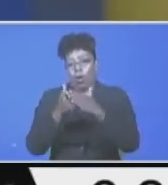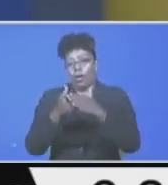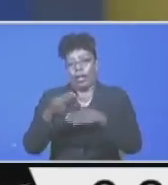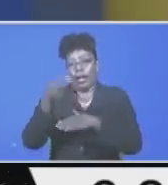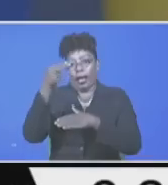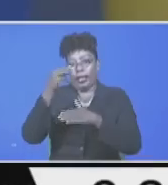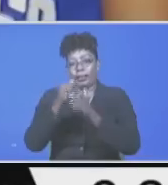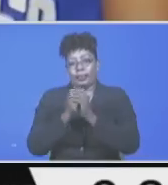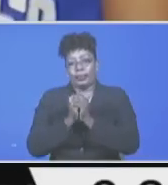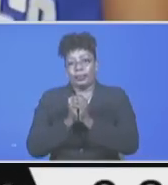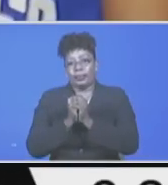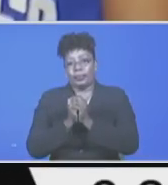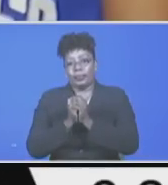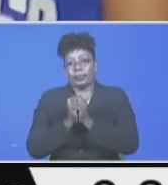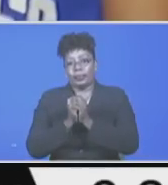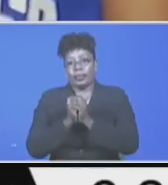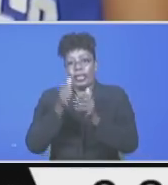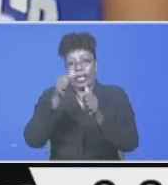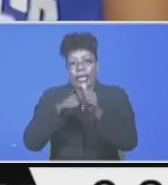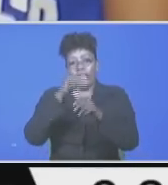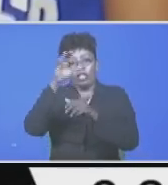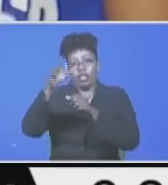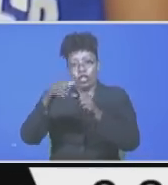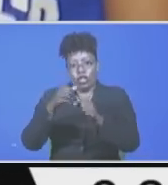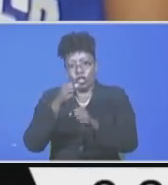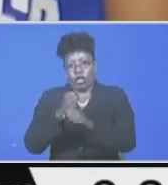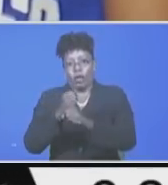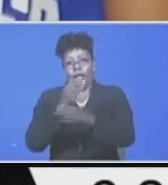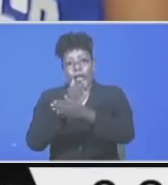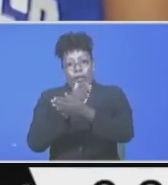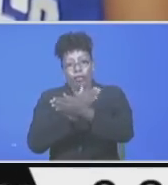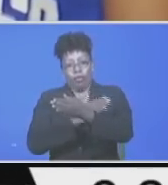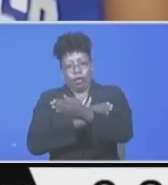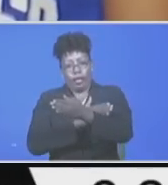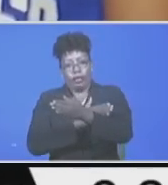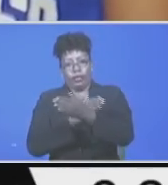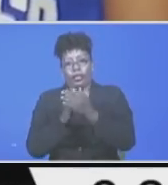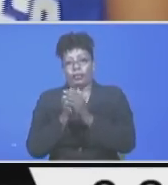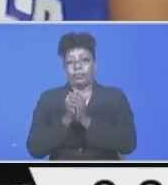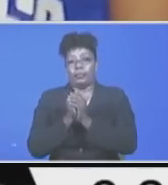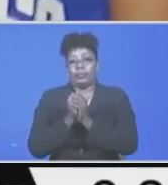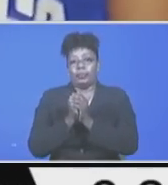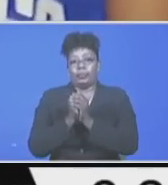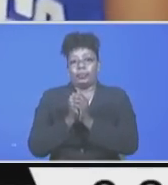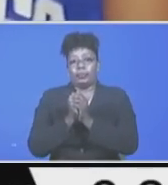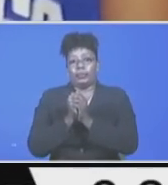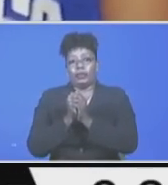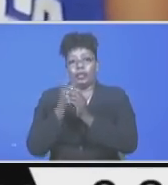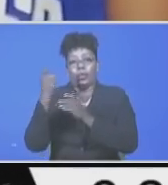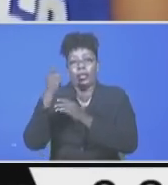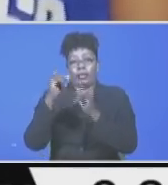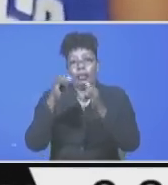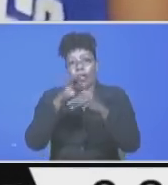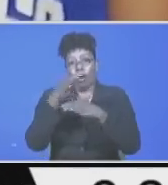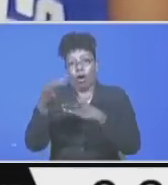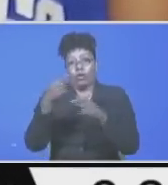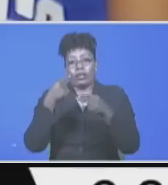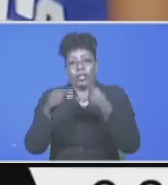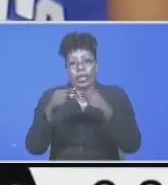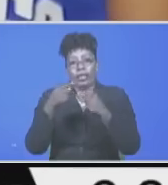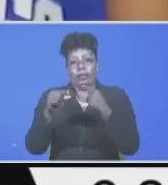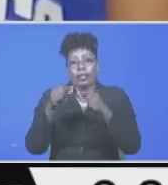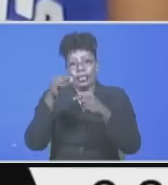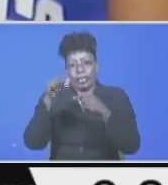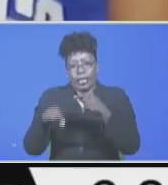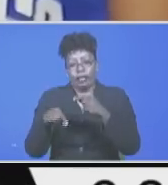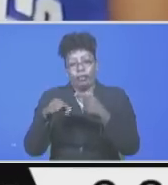high. Each year we've been progressing step by step by step, winning playoff games, going deep into the